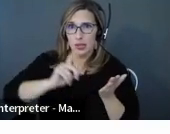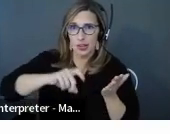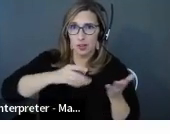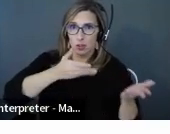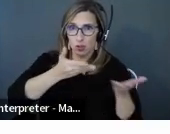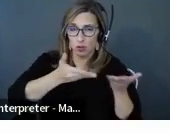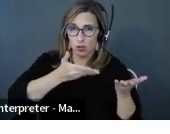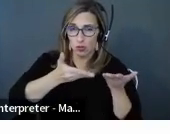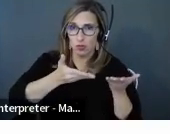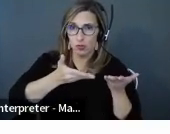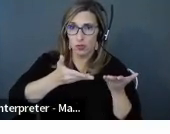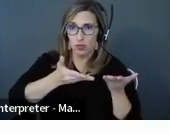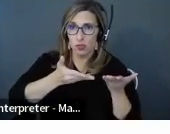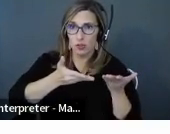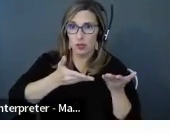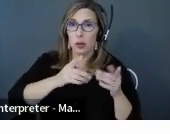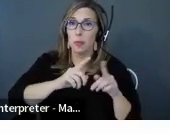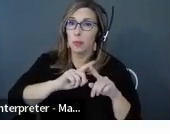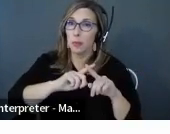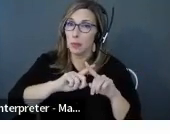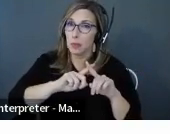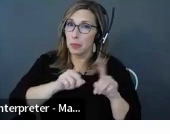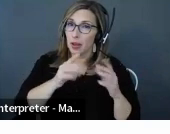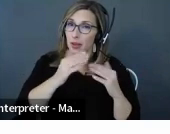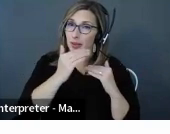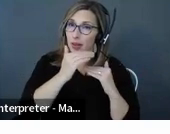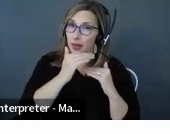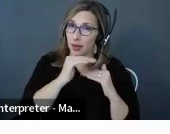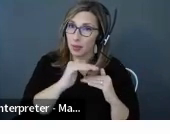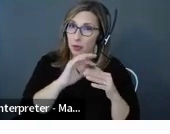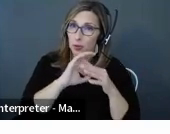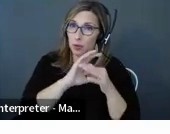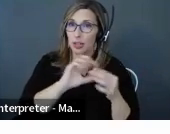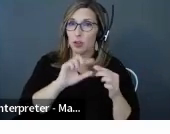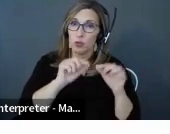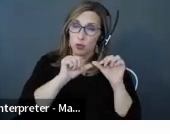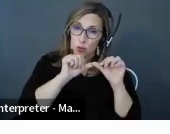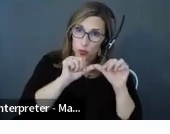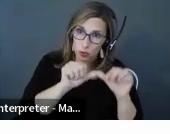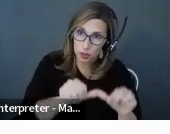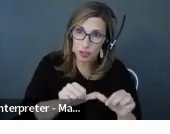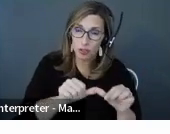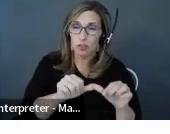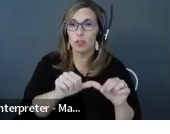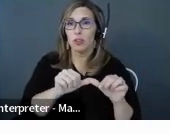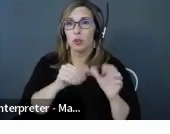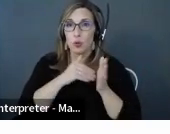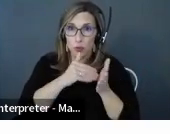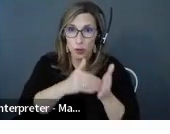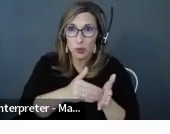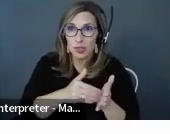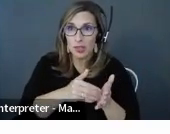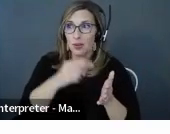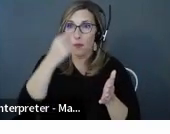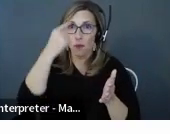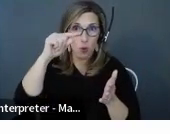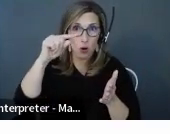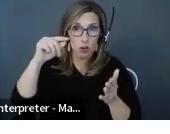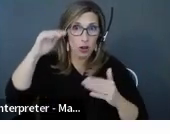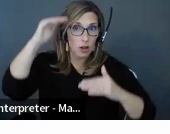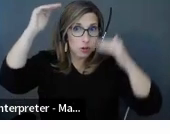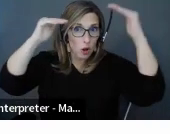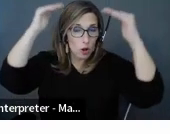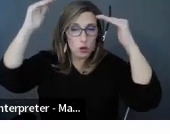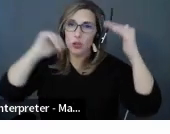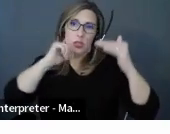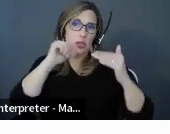The limits on duration or frequency of state plan services that we might see for adults don't apply